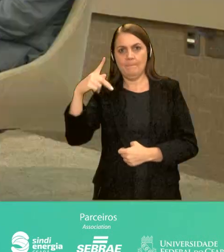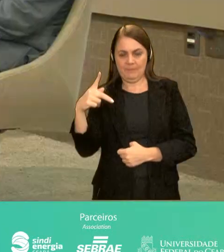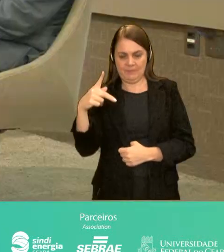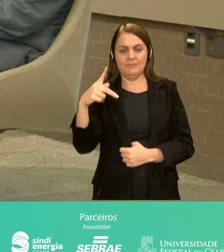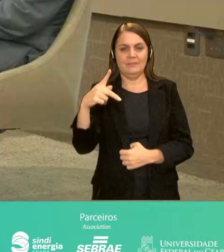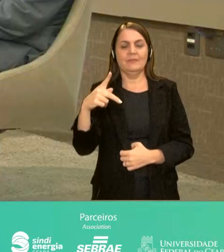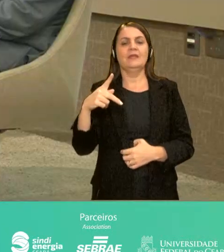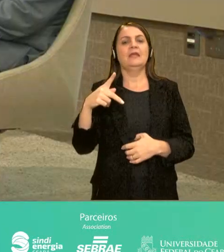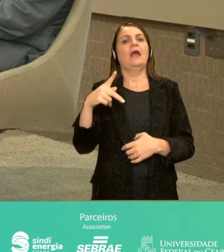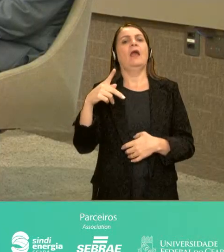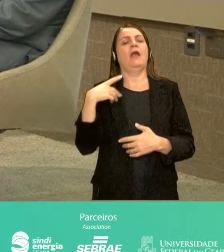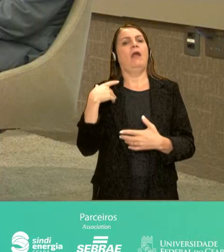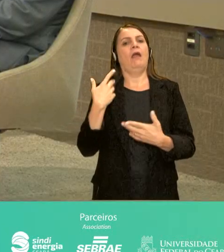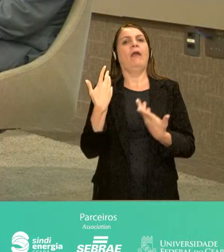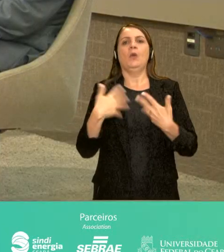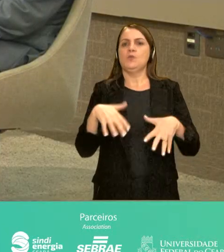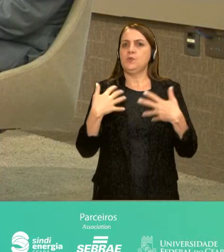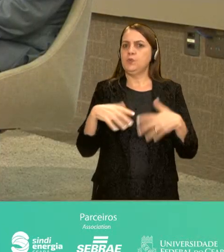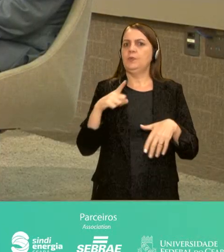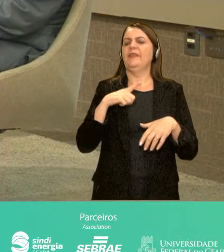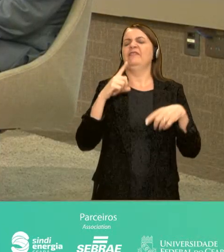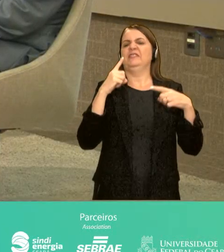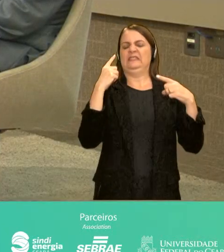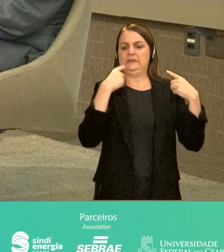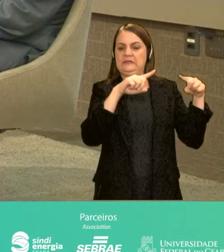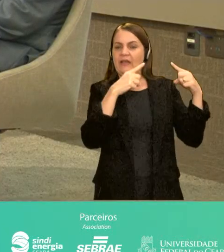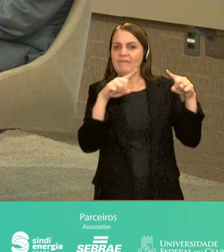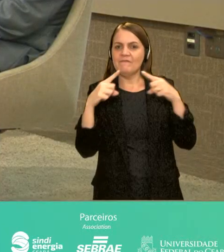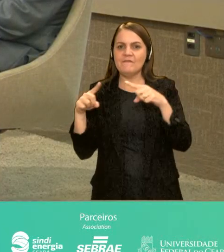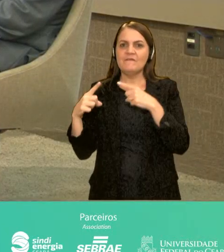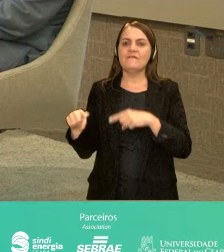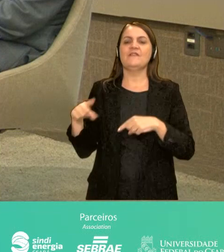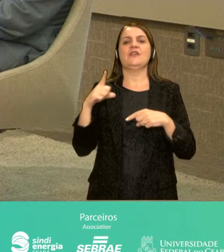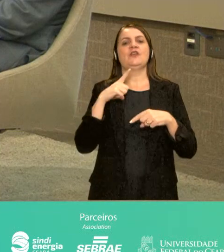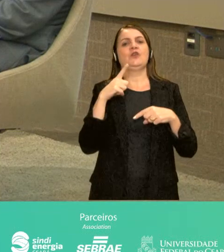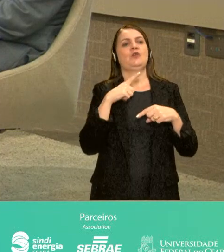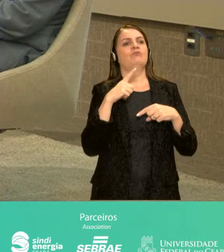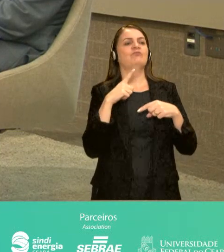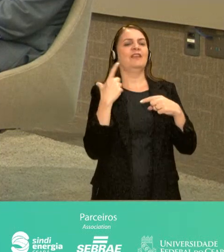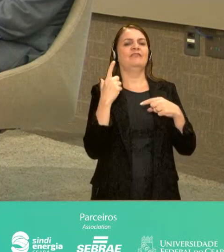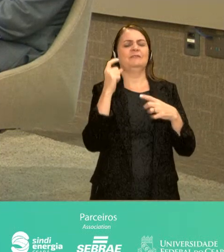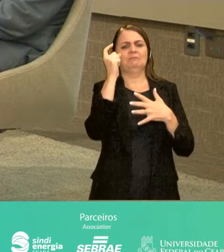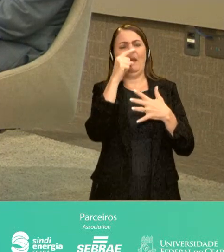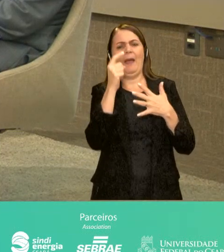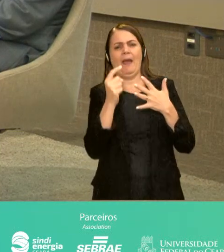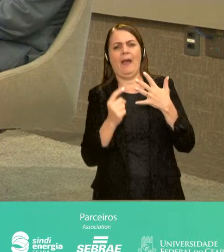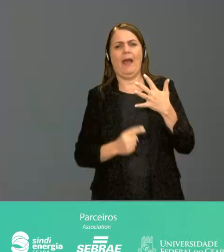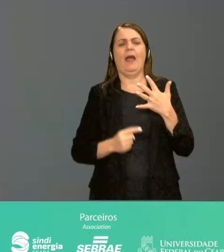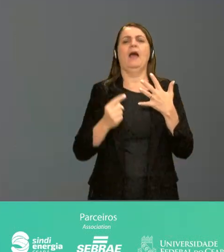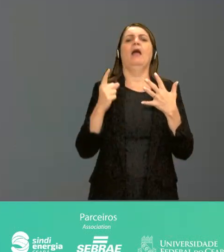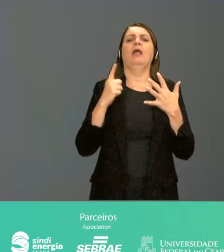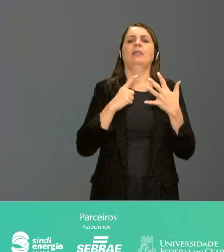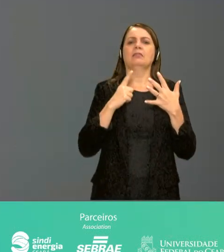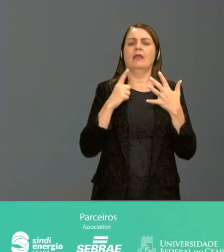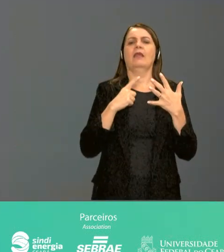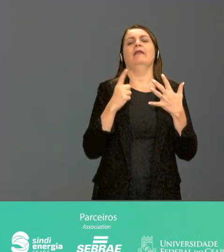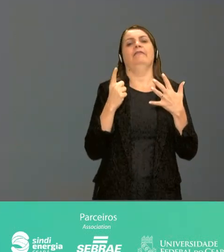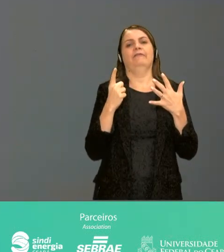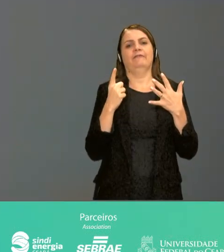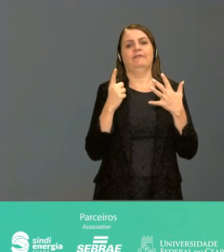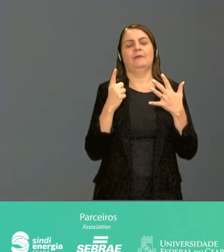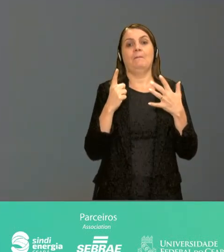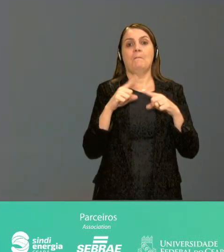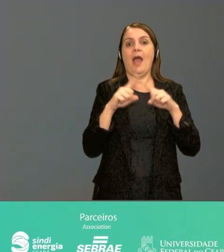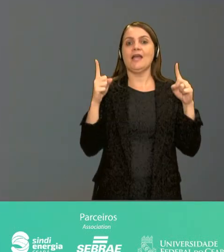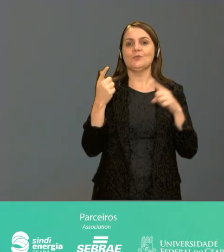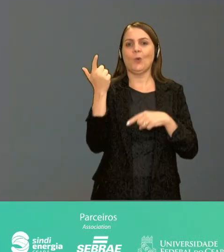do waves mercado, sobreviveu, inclusive and assim, survived com louvor. spectacularly. It Não not só only sobreviveu, survived, but it como teve thrived, sucesso